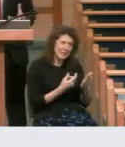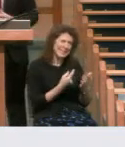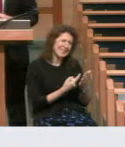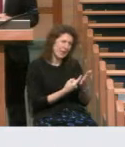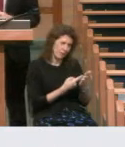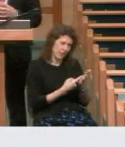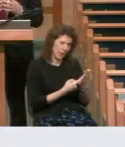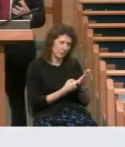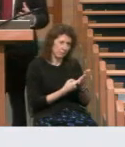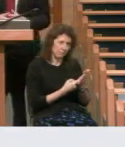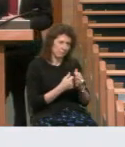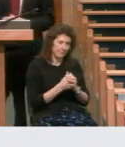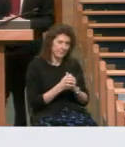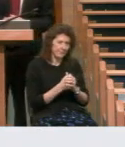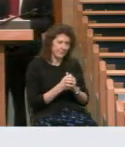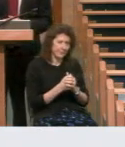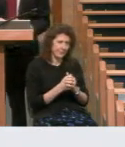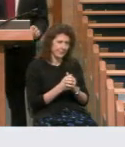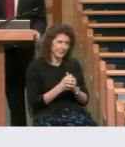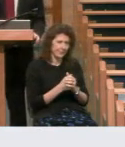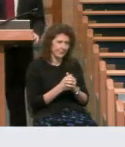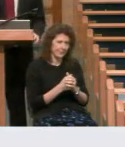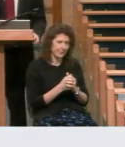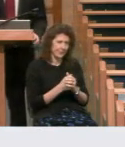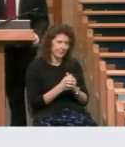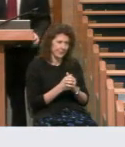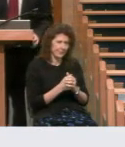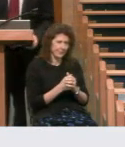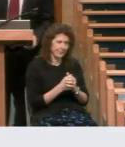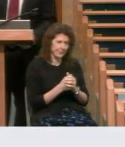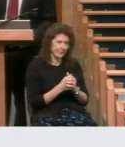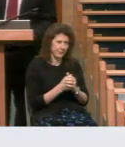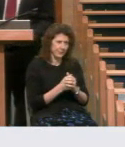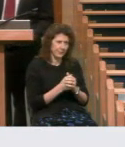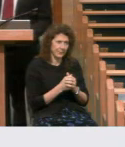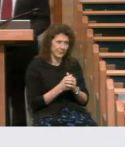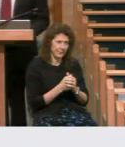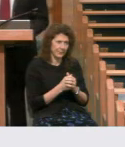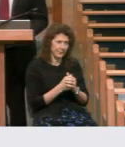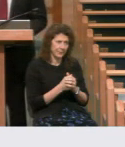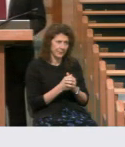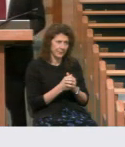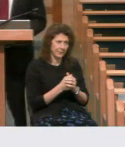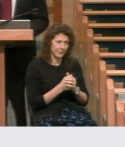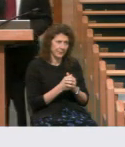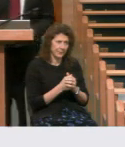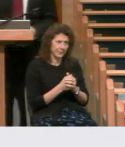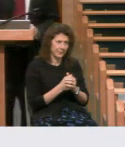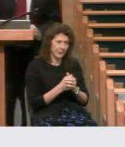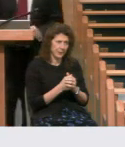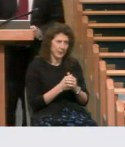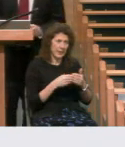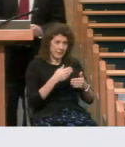that and actually makes this offering to God on this occasion. The